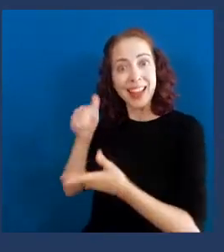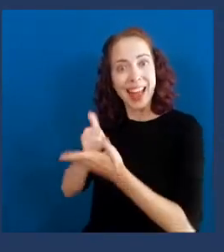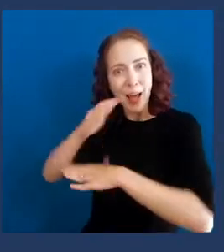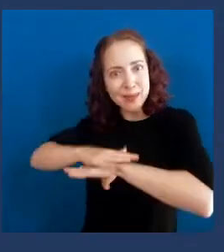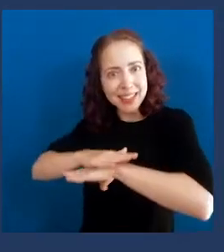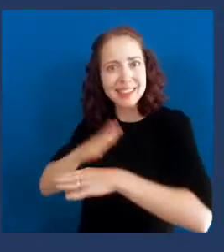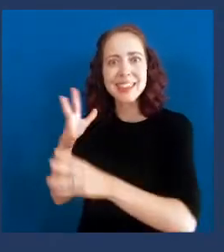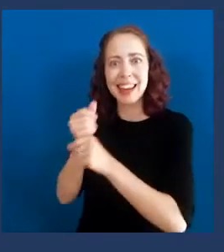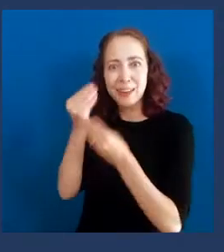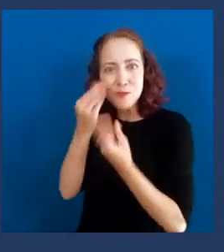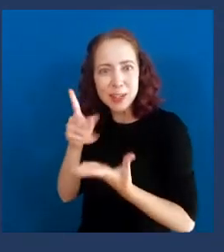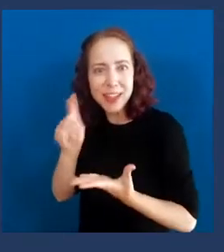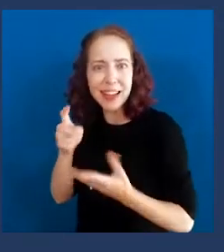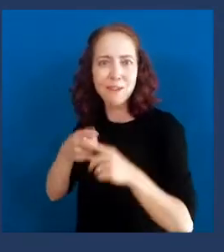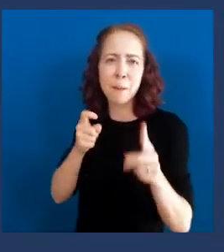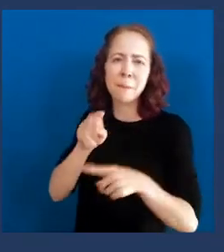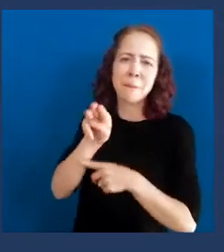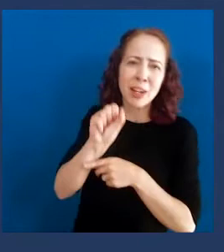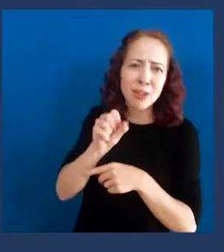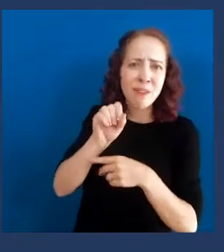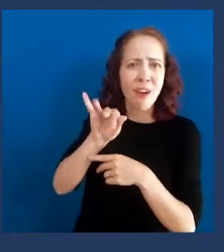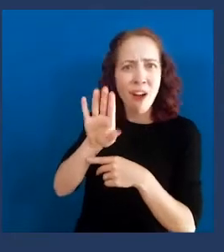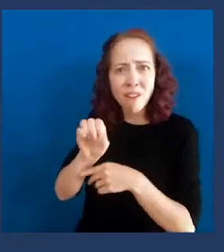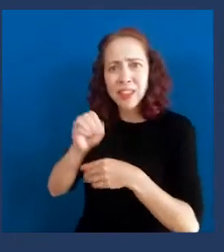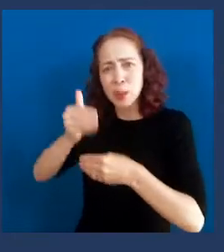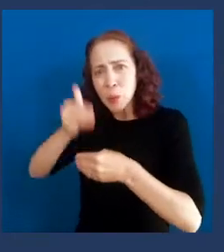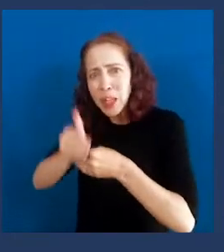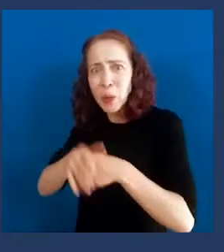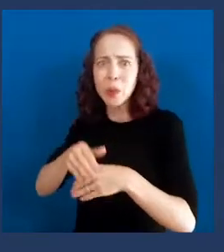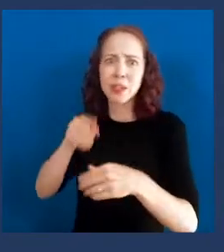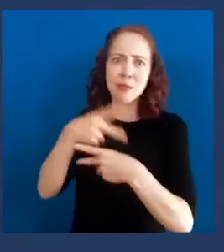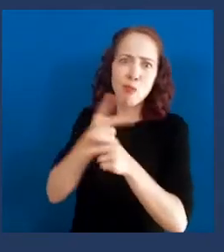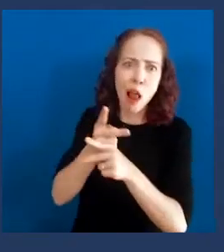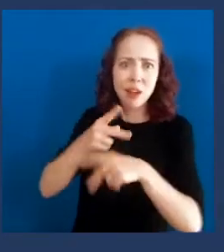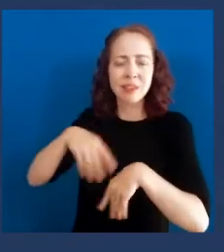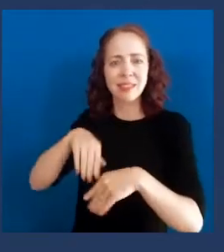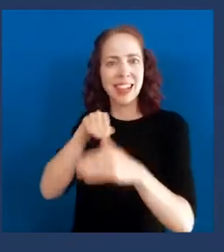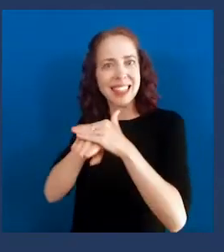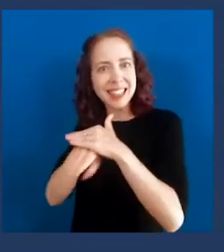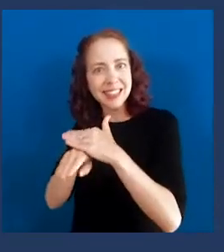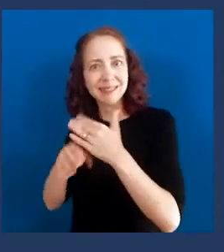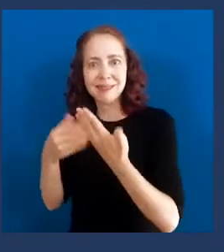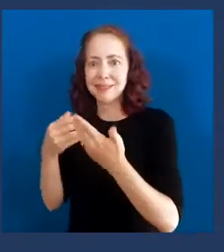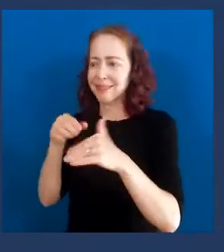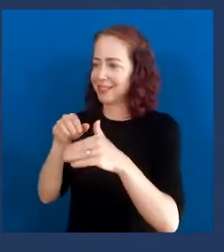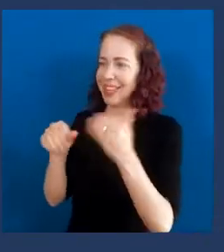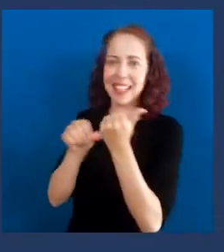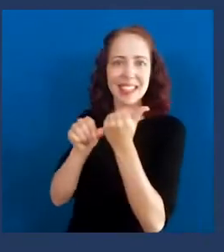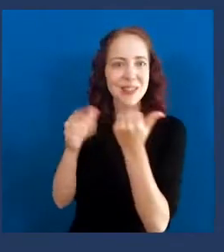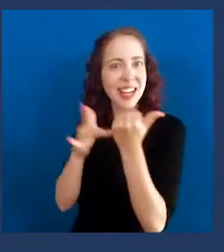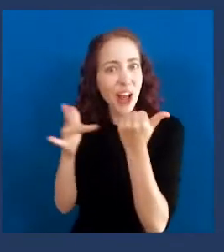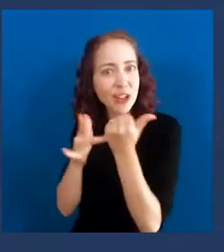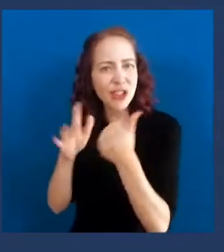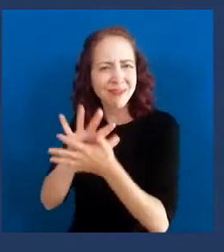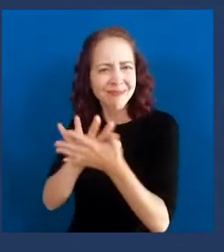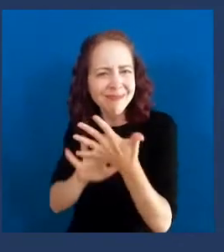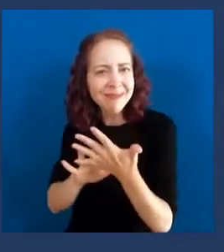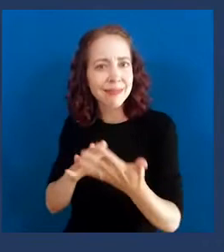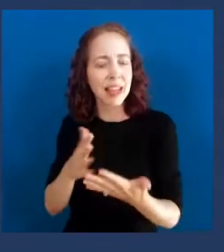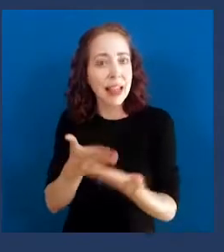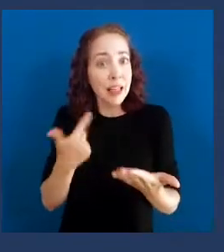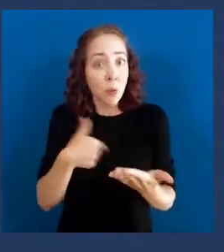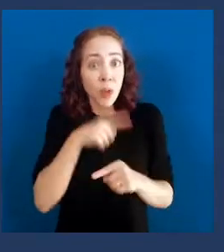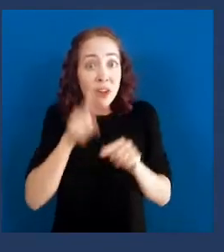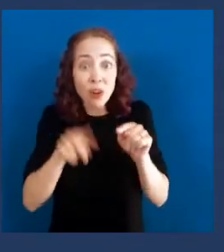getting the information they need for Microsoft Office and Windows on product issues, accessibility questions, assistive technology, the details that are needed, things